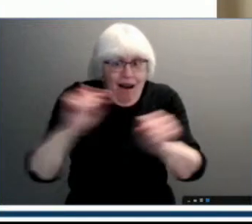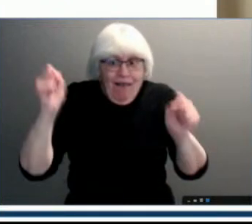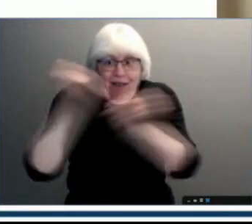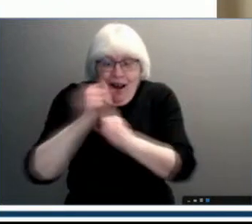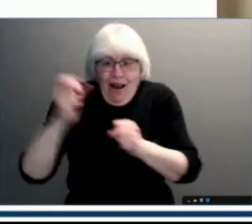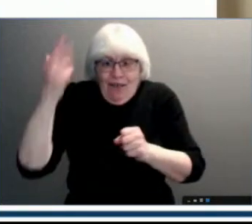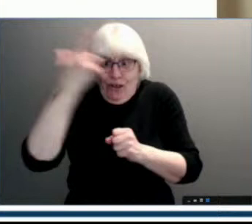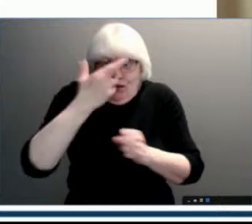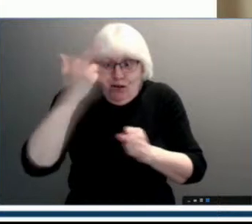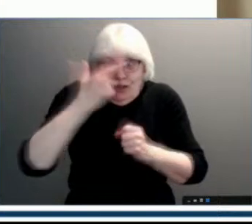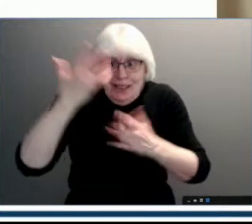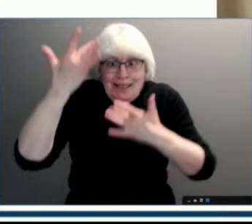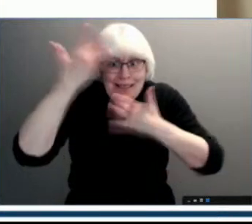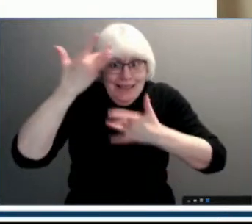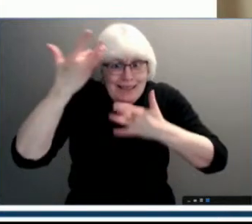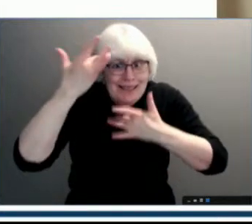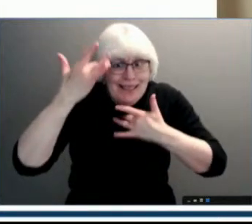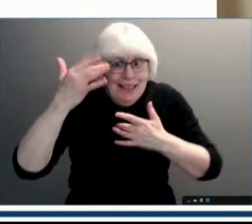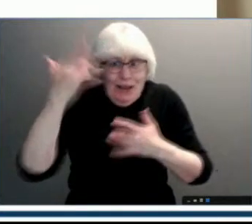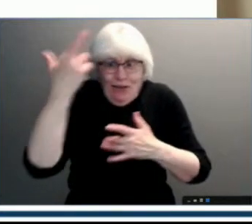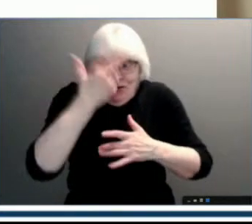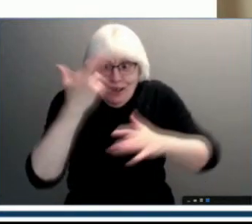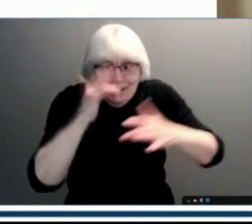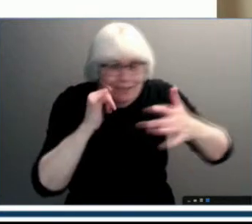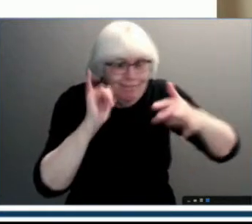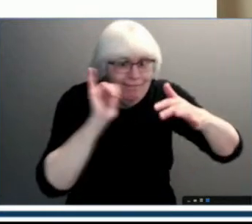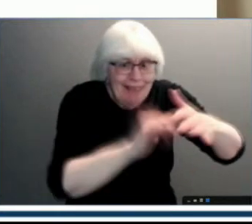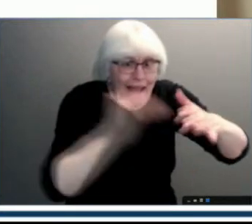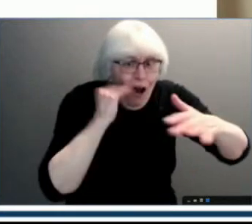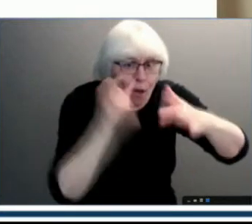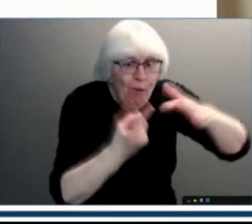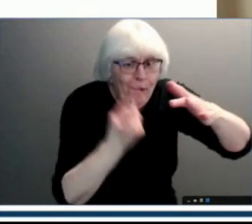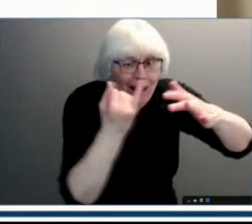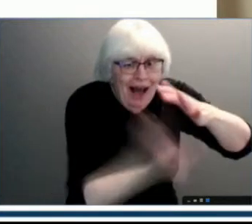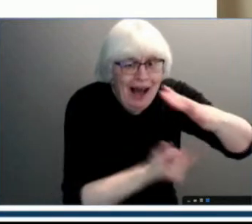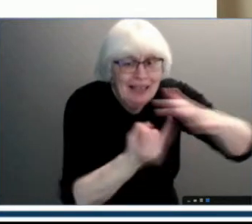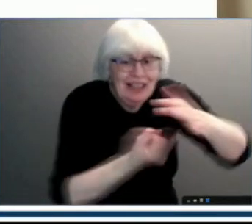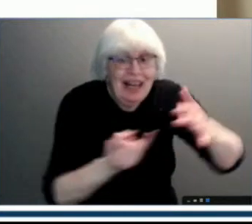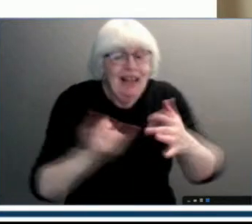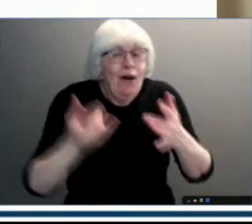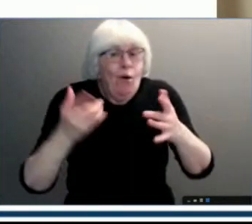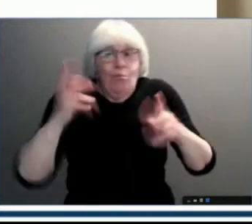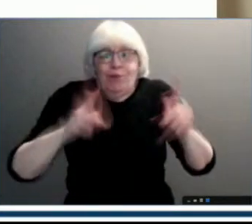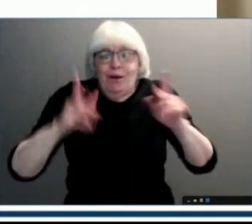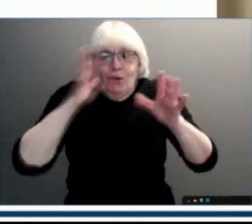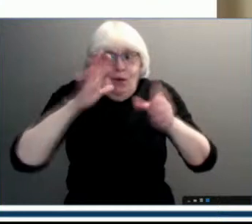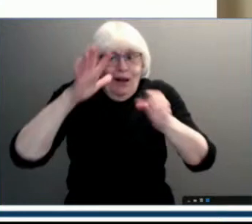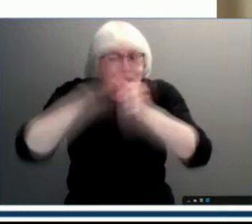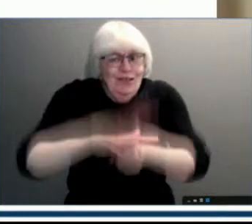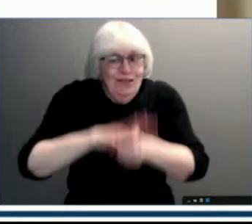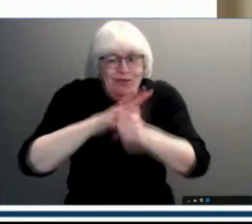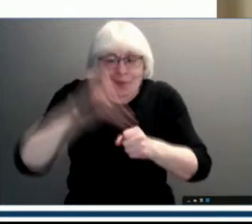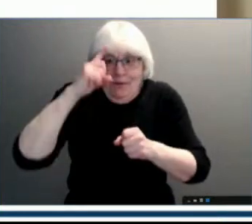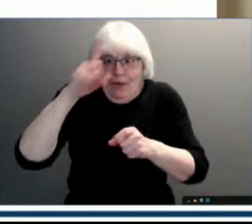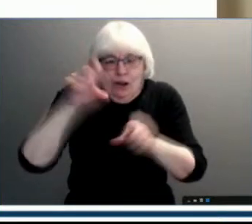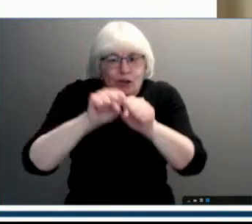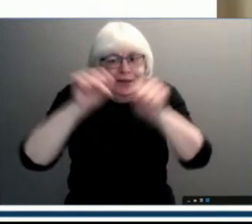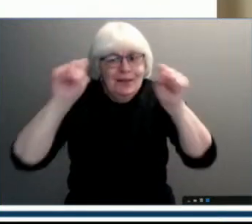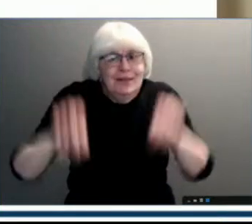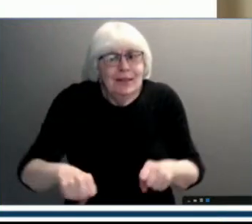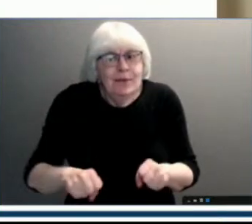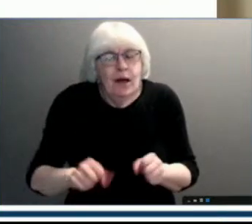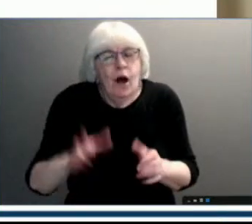an incredible amount of pressure on the system overall. So this is something that we'll continue to review. There are